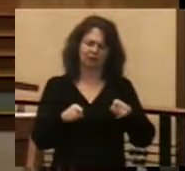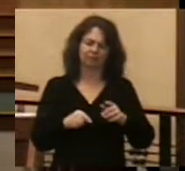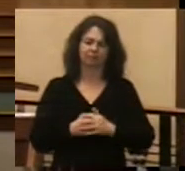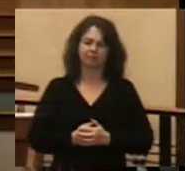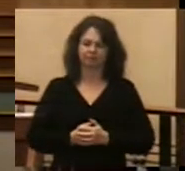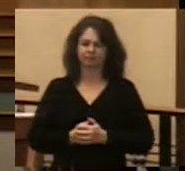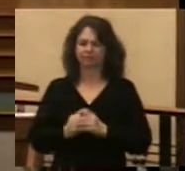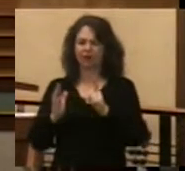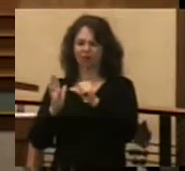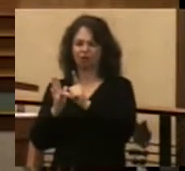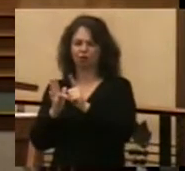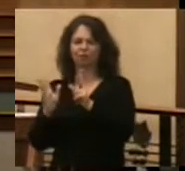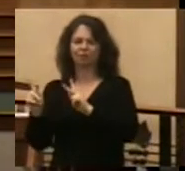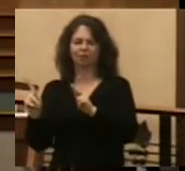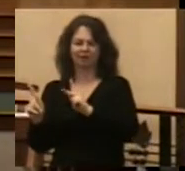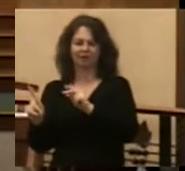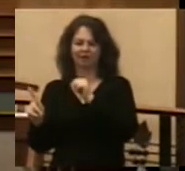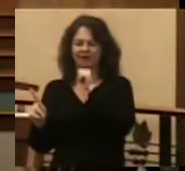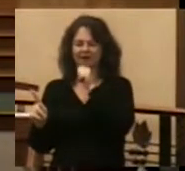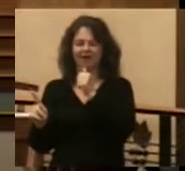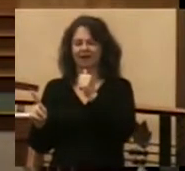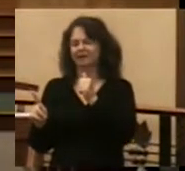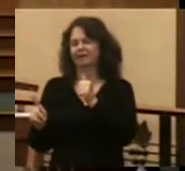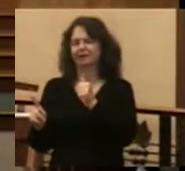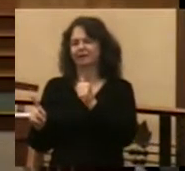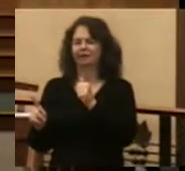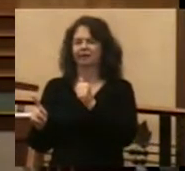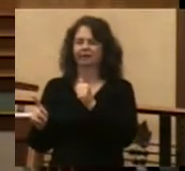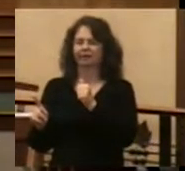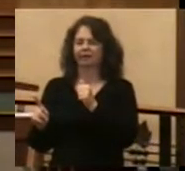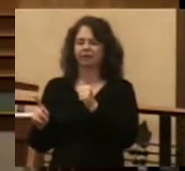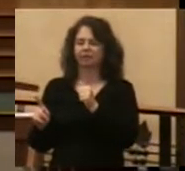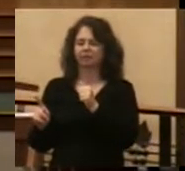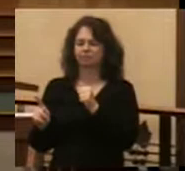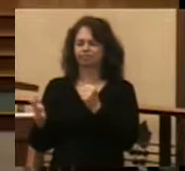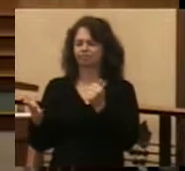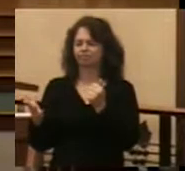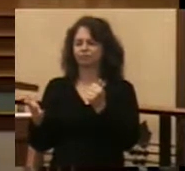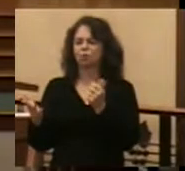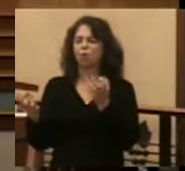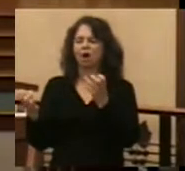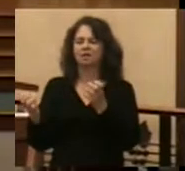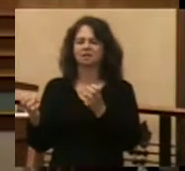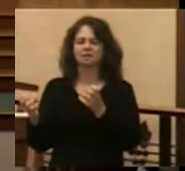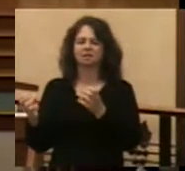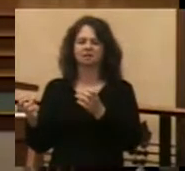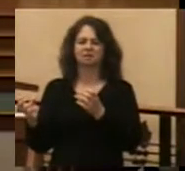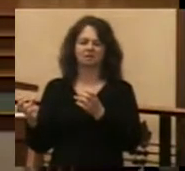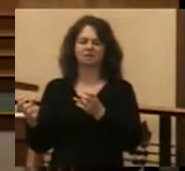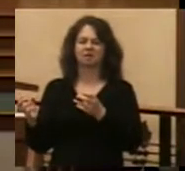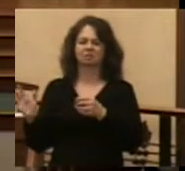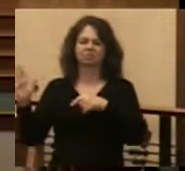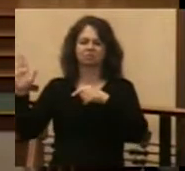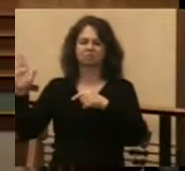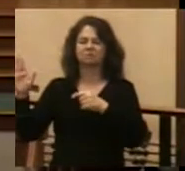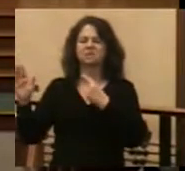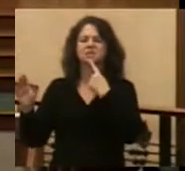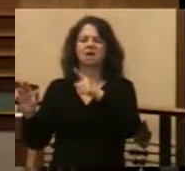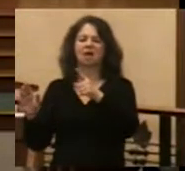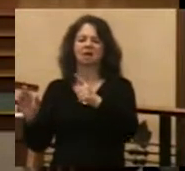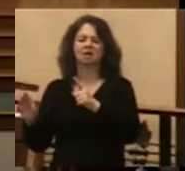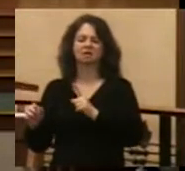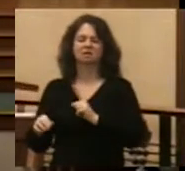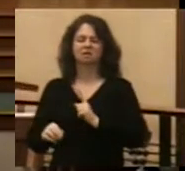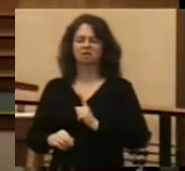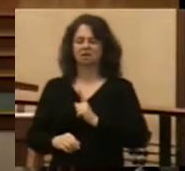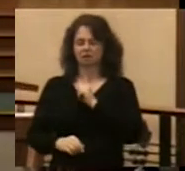Lutherans aren't big on having testimonials, but I will offer a personal testimonial to you this morning, a time